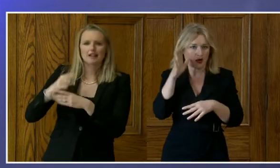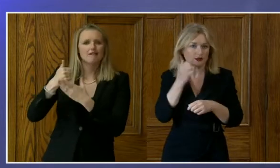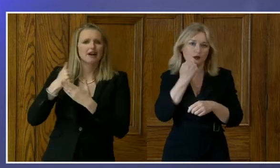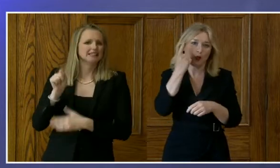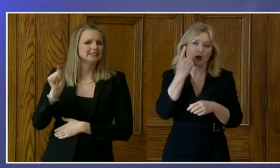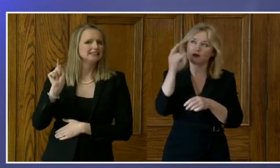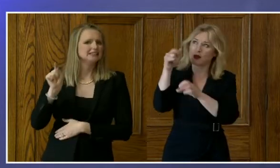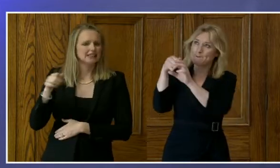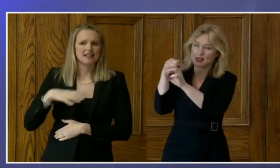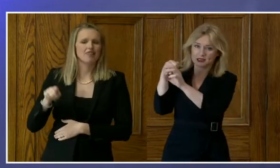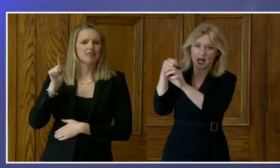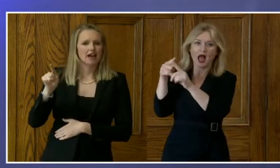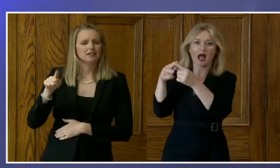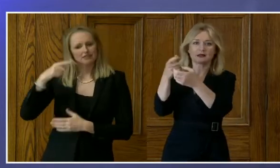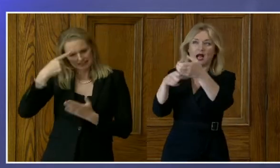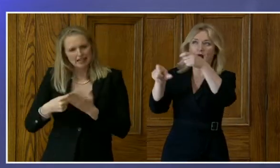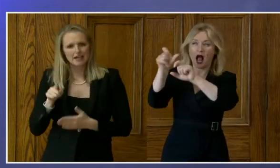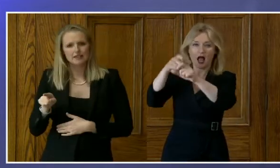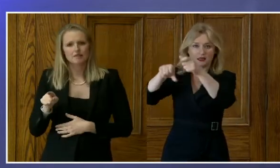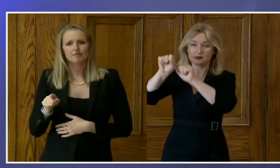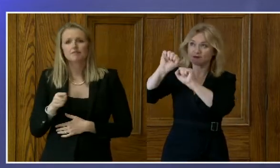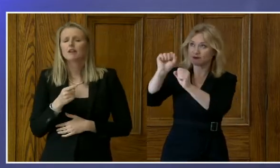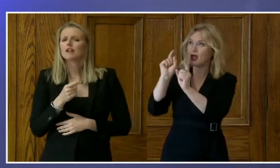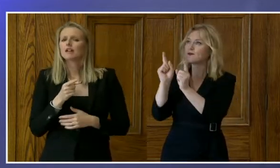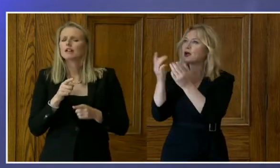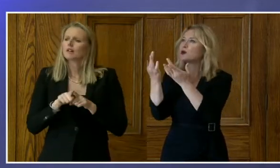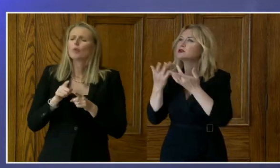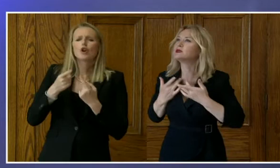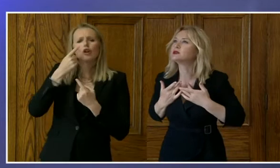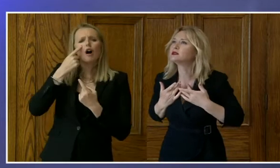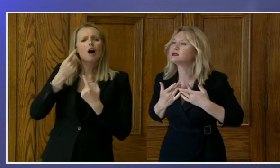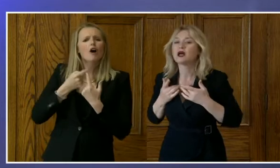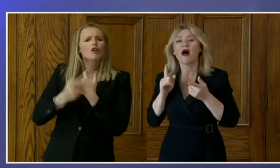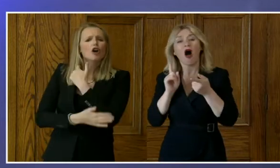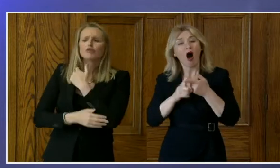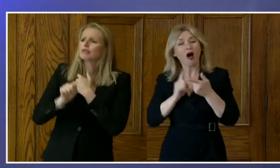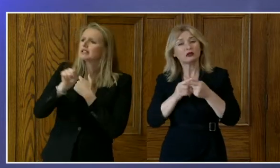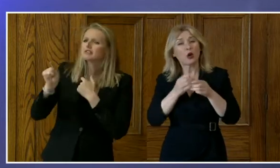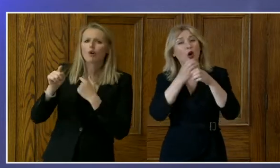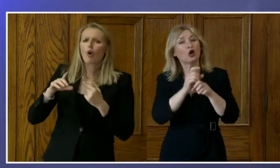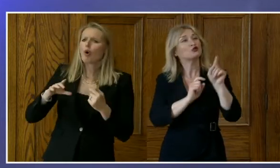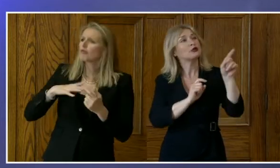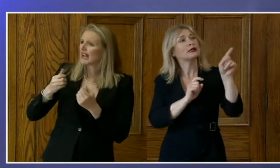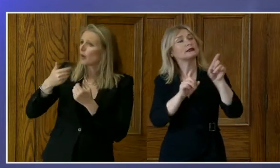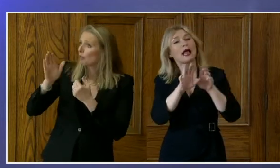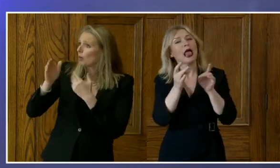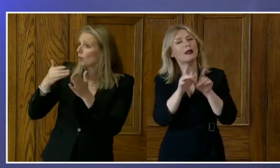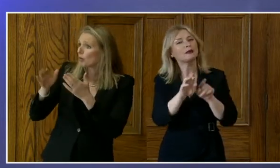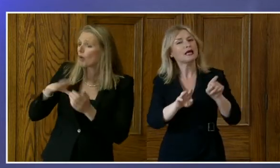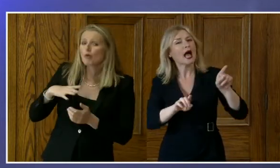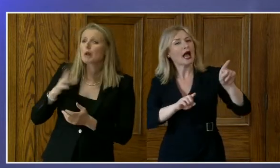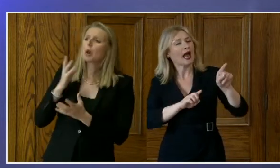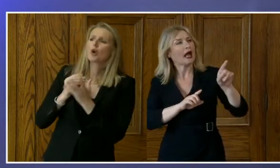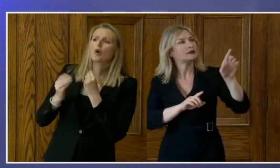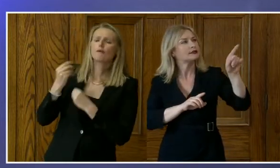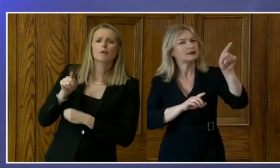we're obviously looking at those areas that are a couple of weeks in advance of us and trying to learn from what's happening internationally. And we have seen